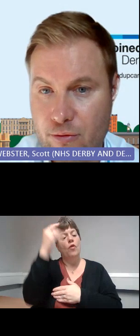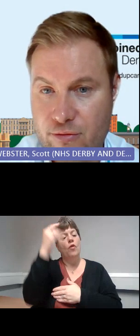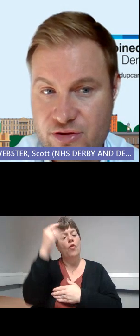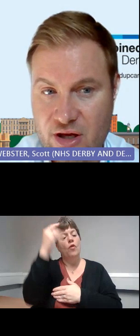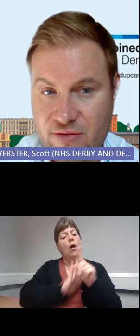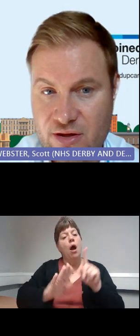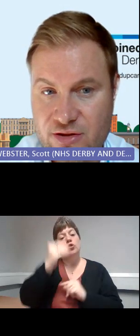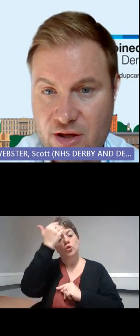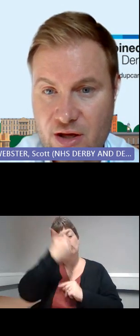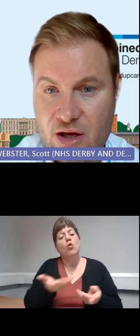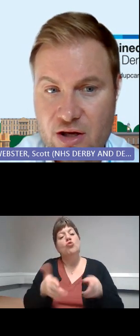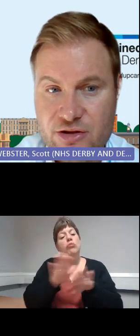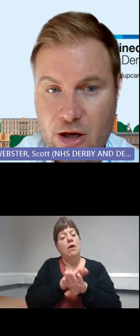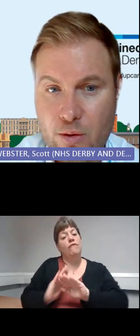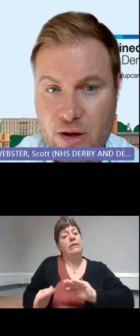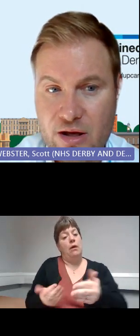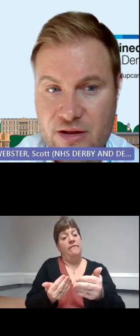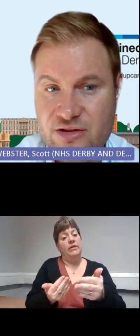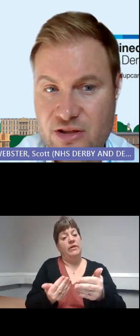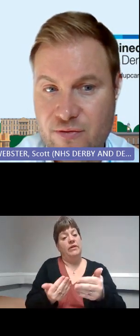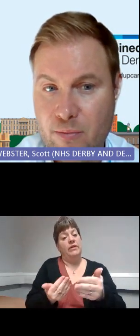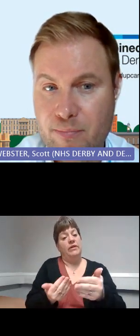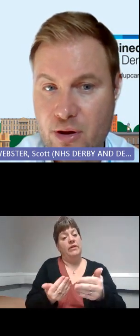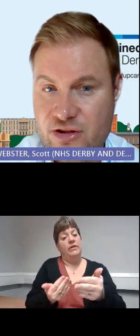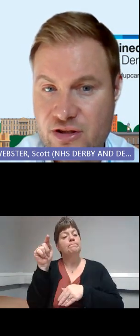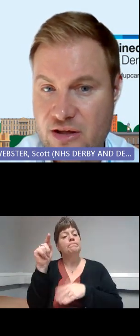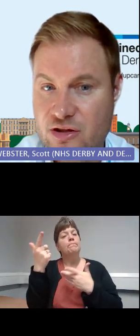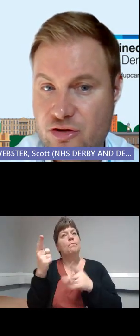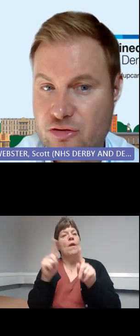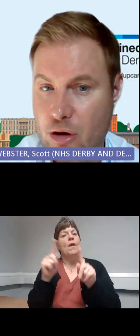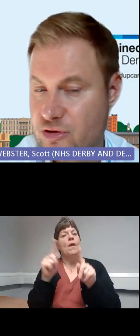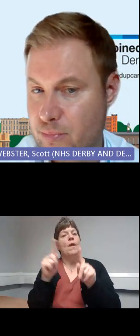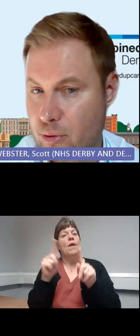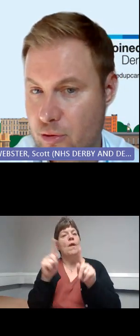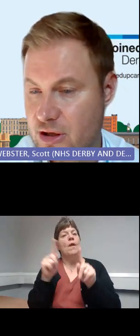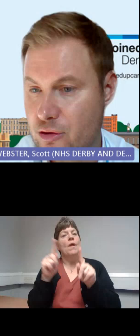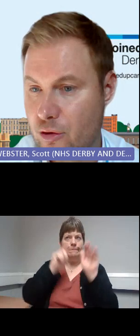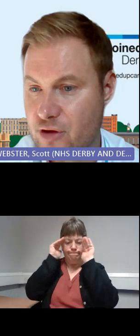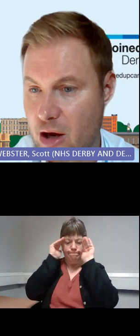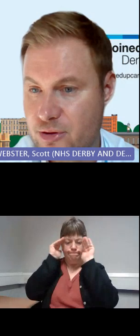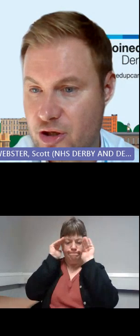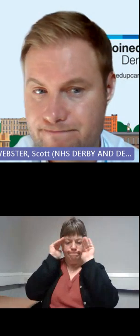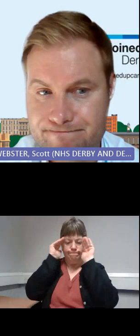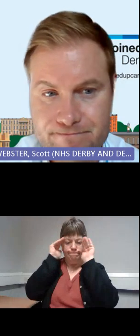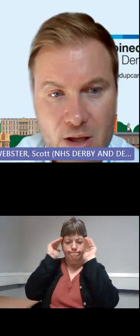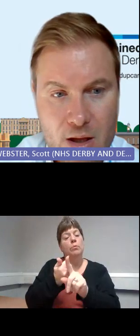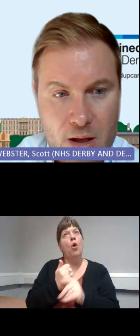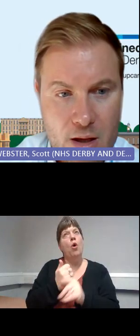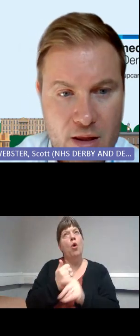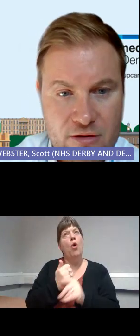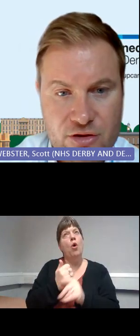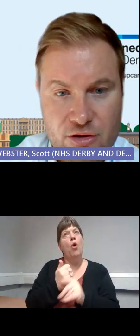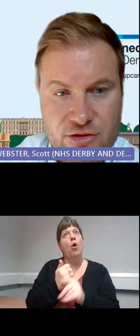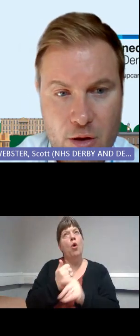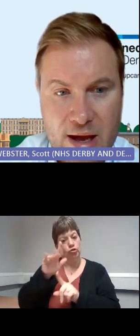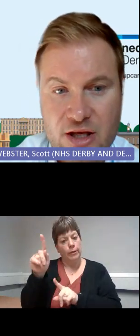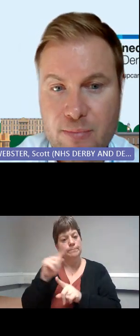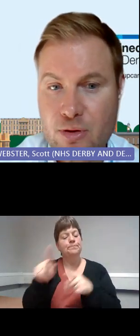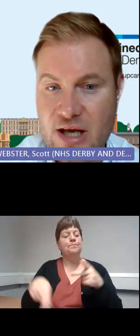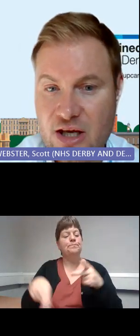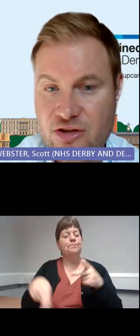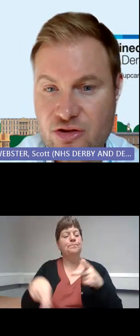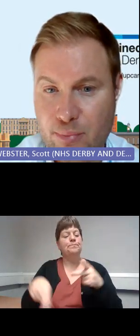Stroke Recovery Service. So this is for personalised stroke support in North Derbyshire. There is